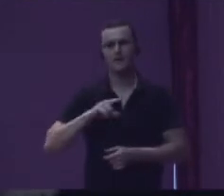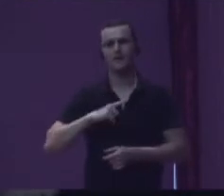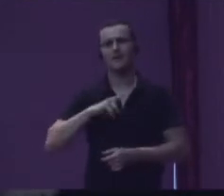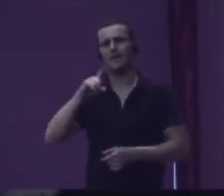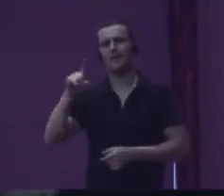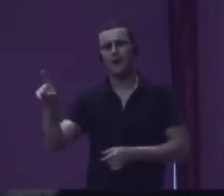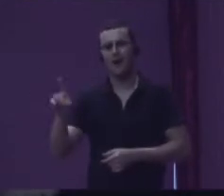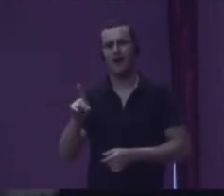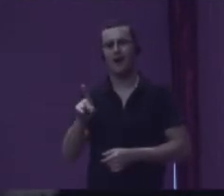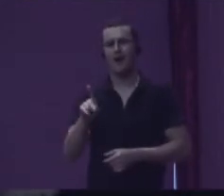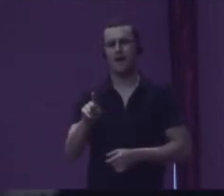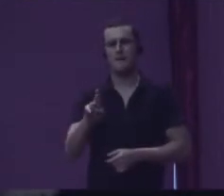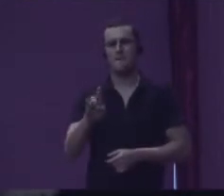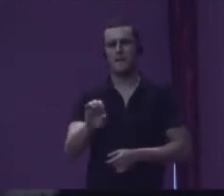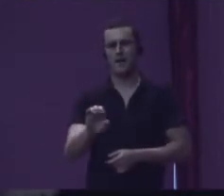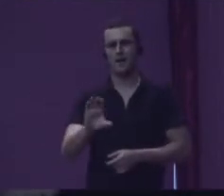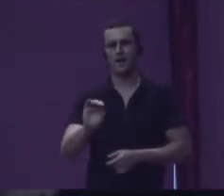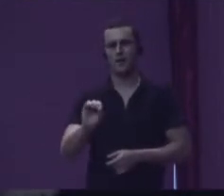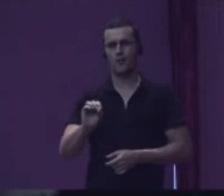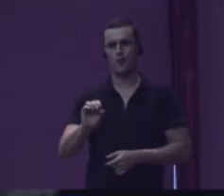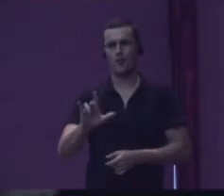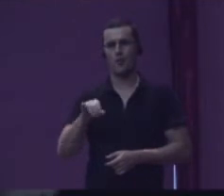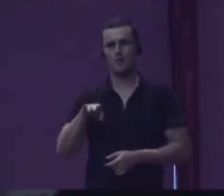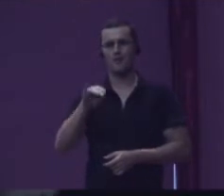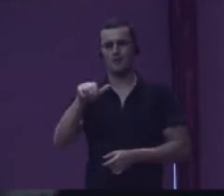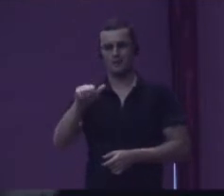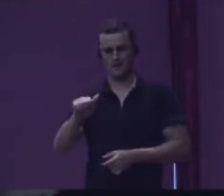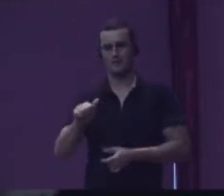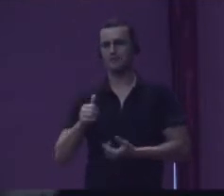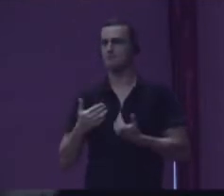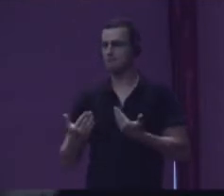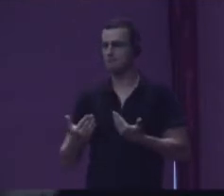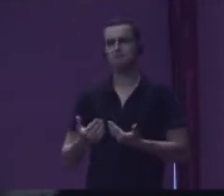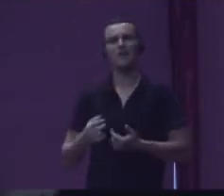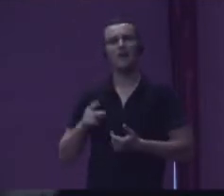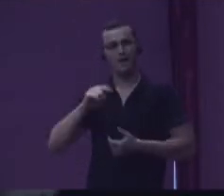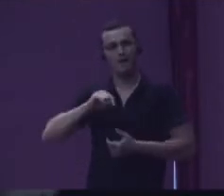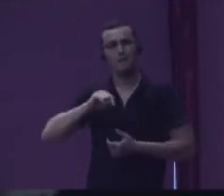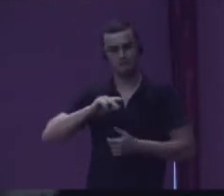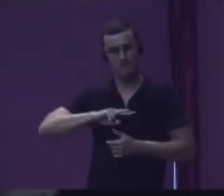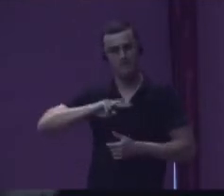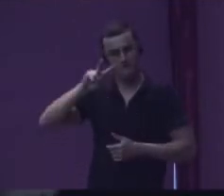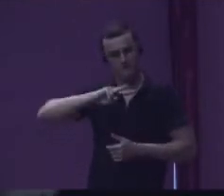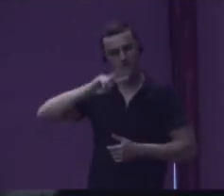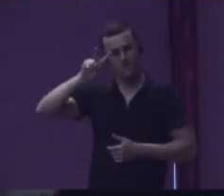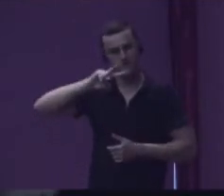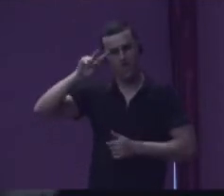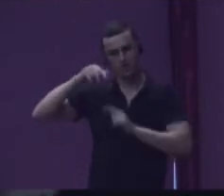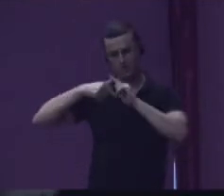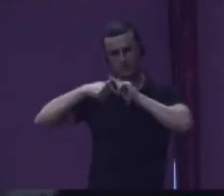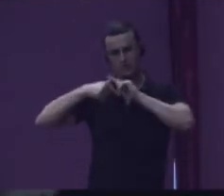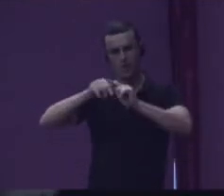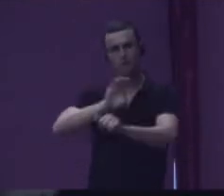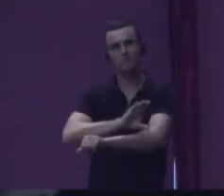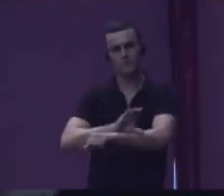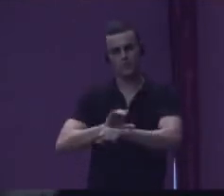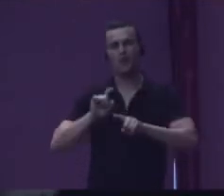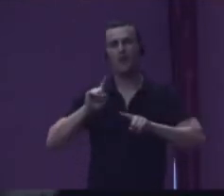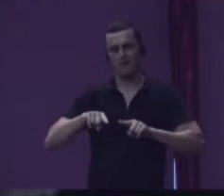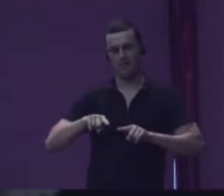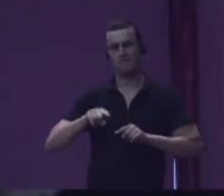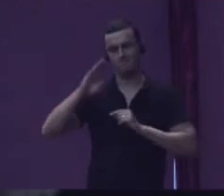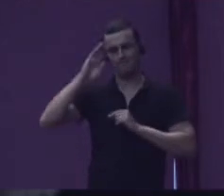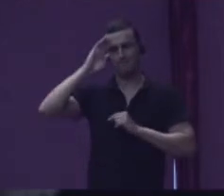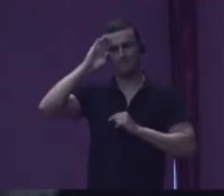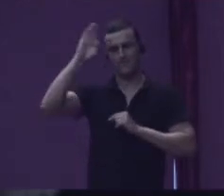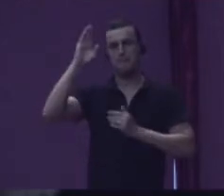very strong, and it's one of the basic ethnomedical principles. And part of the rejection or